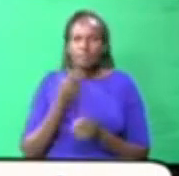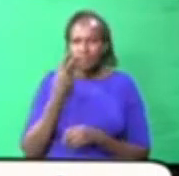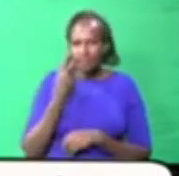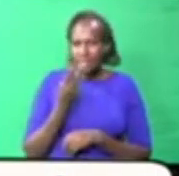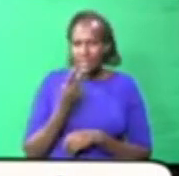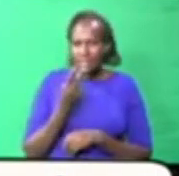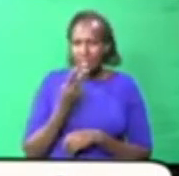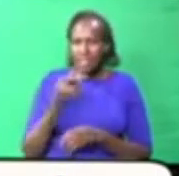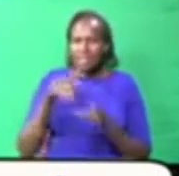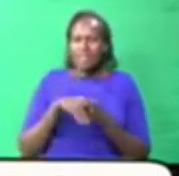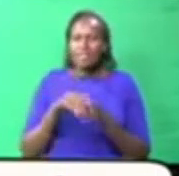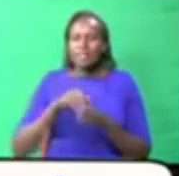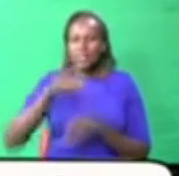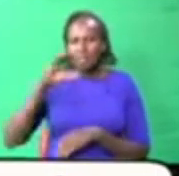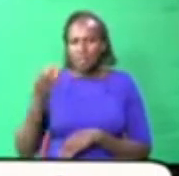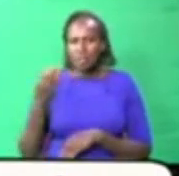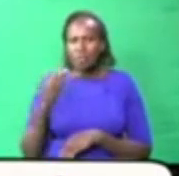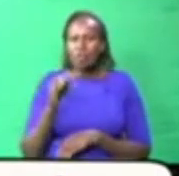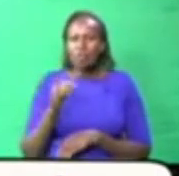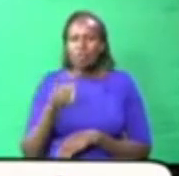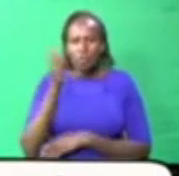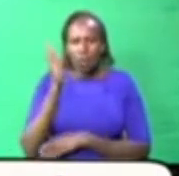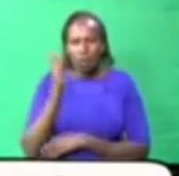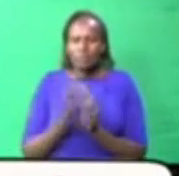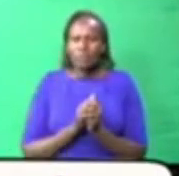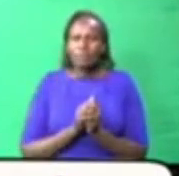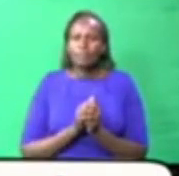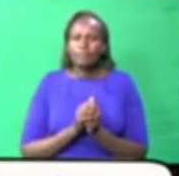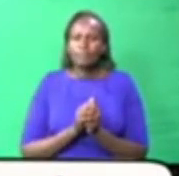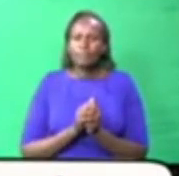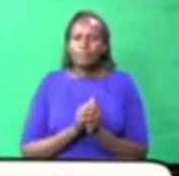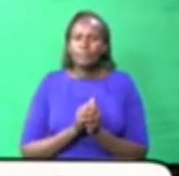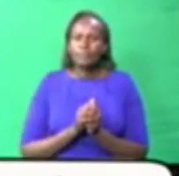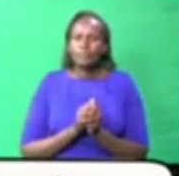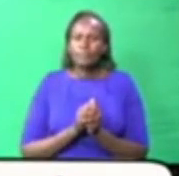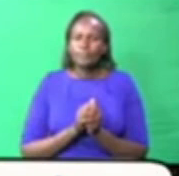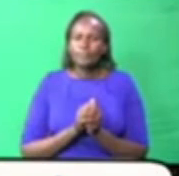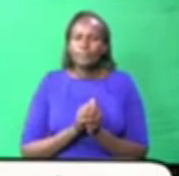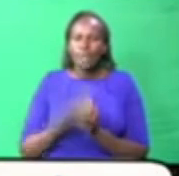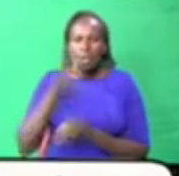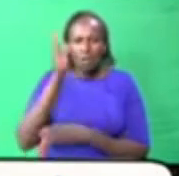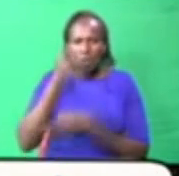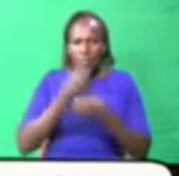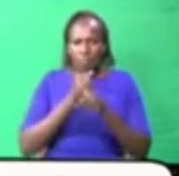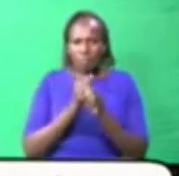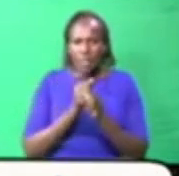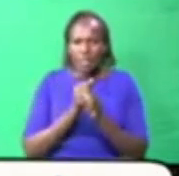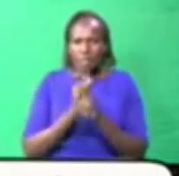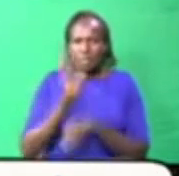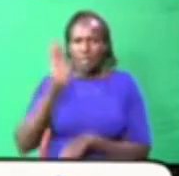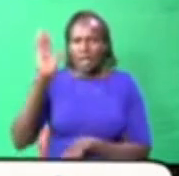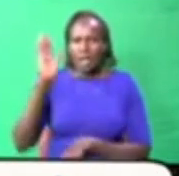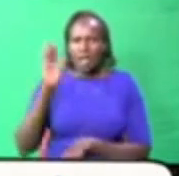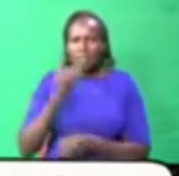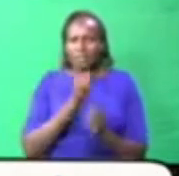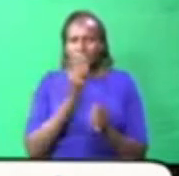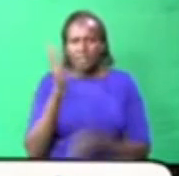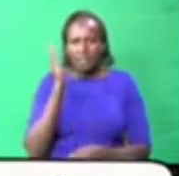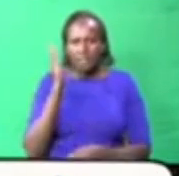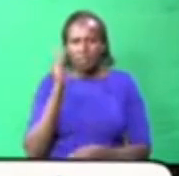In the city of the Lord Almighty, in the city of our God, God makes her secure